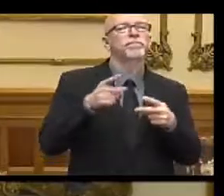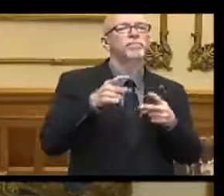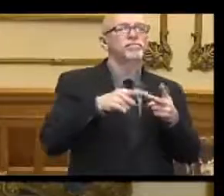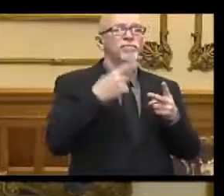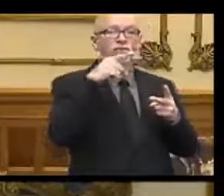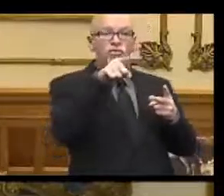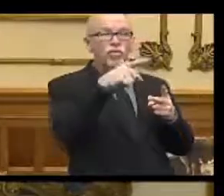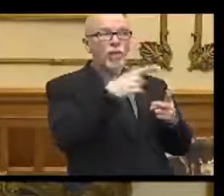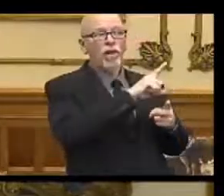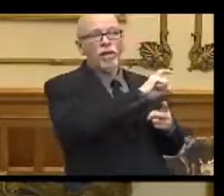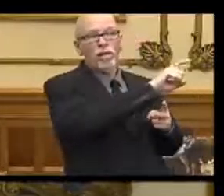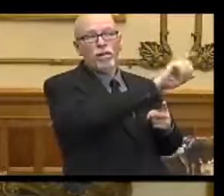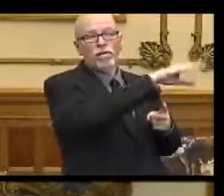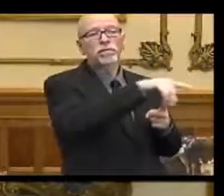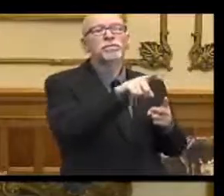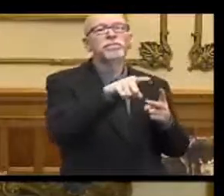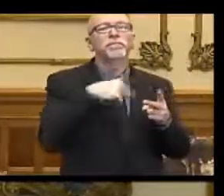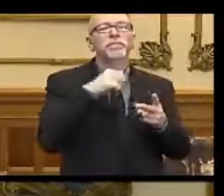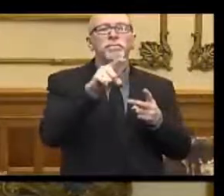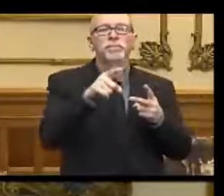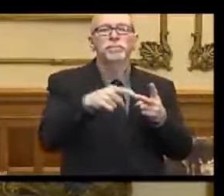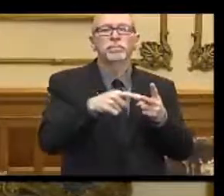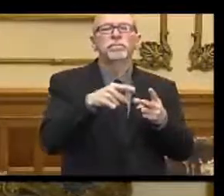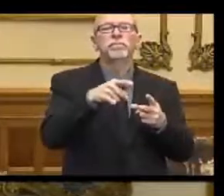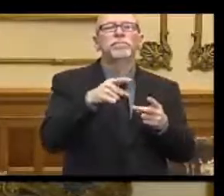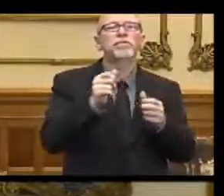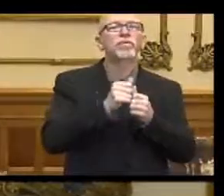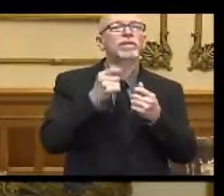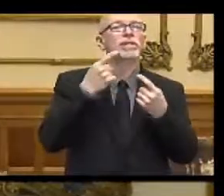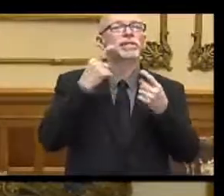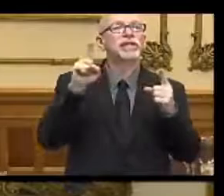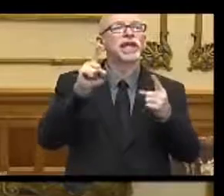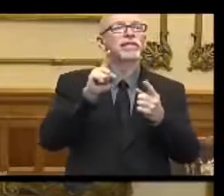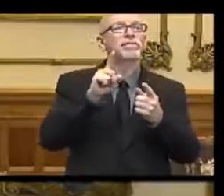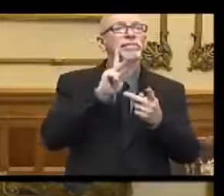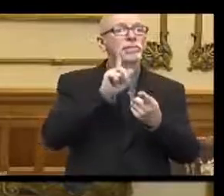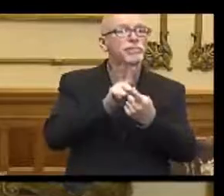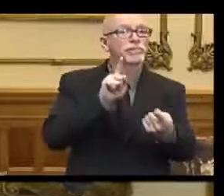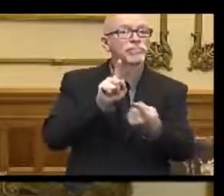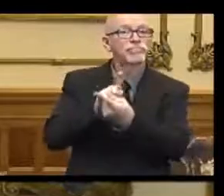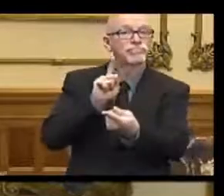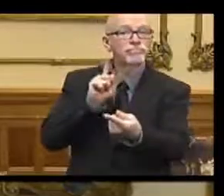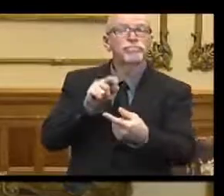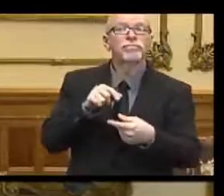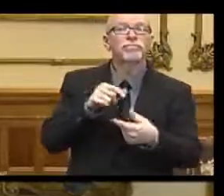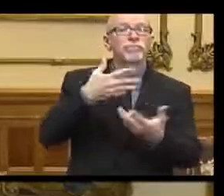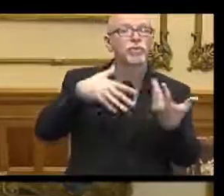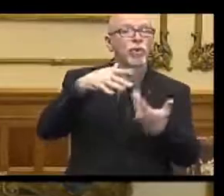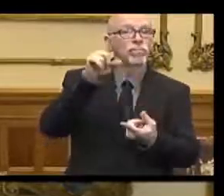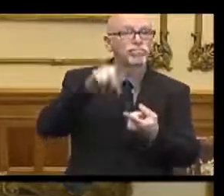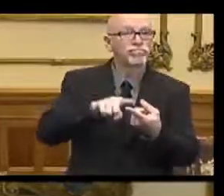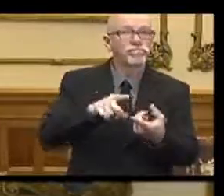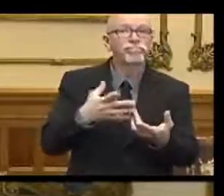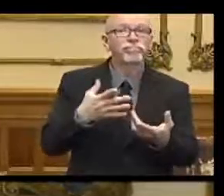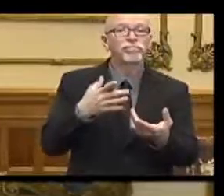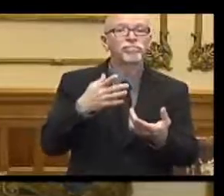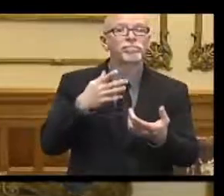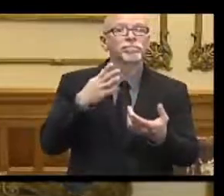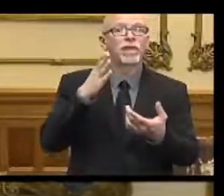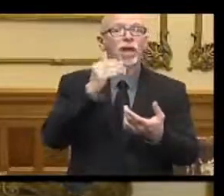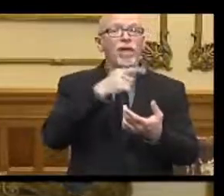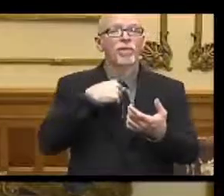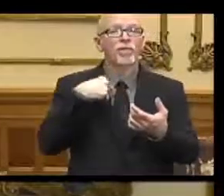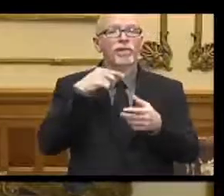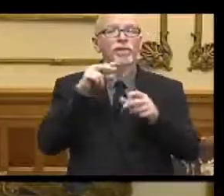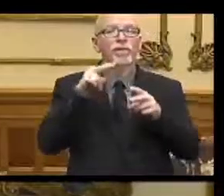you while Commissioner Payne gets up. With the success of social distancing measures and the anticipation of a surge in the